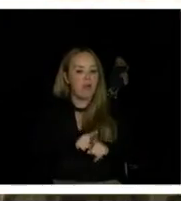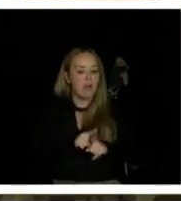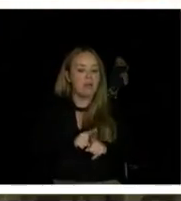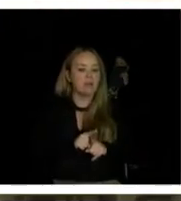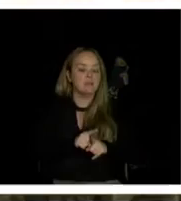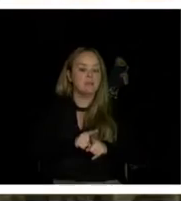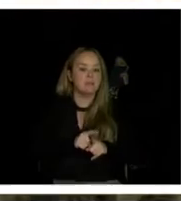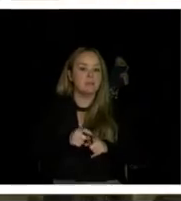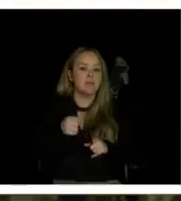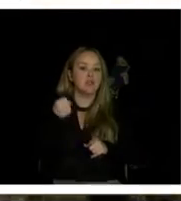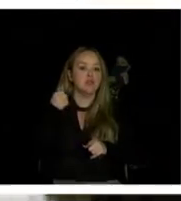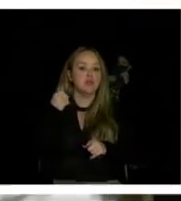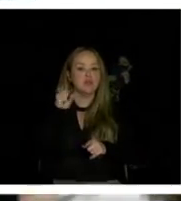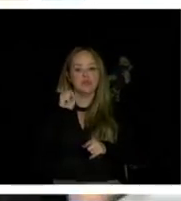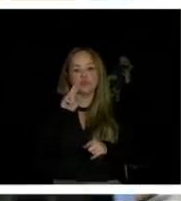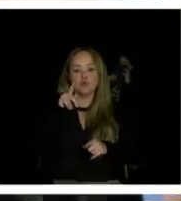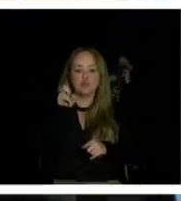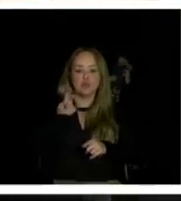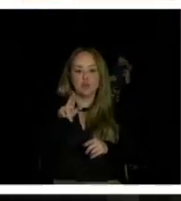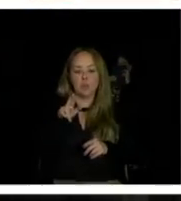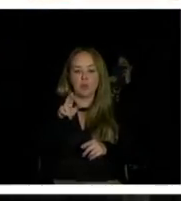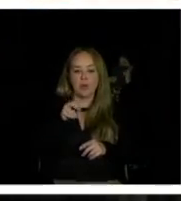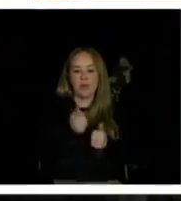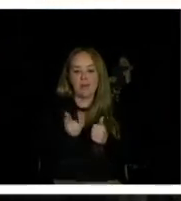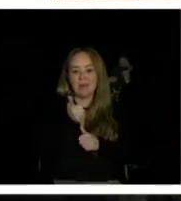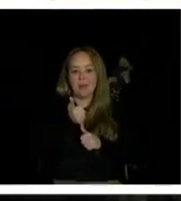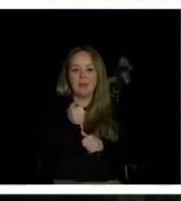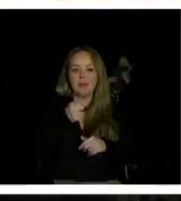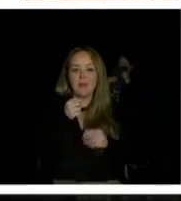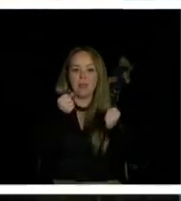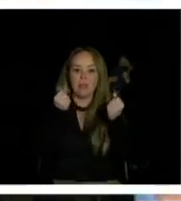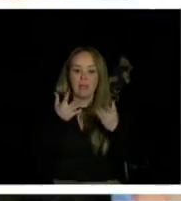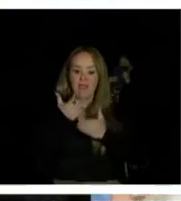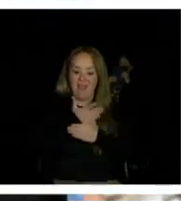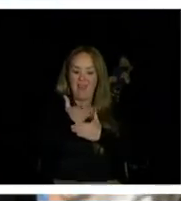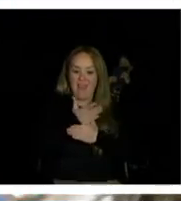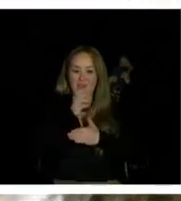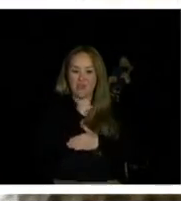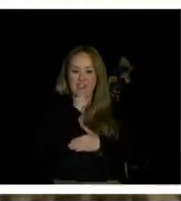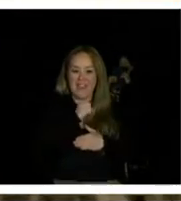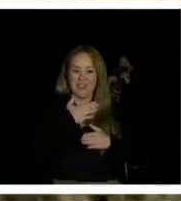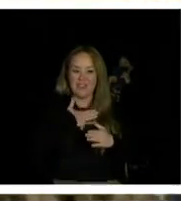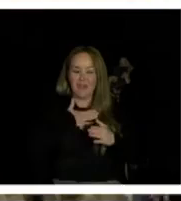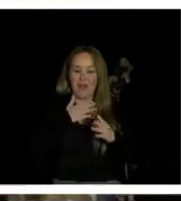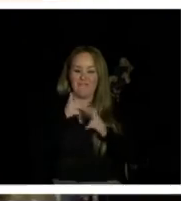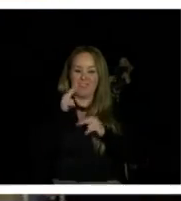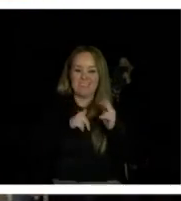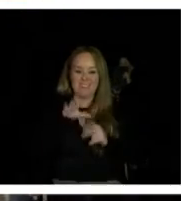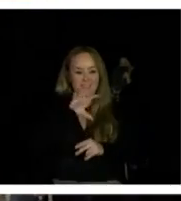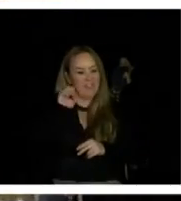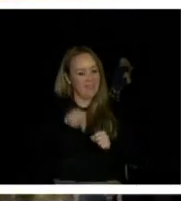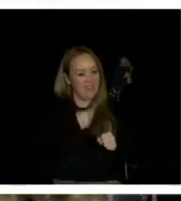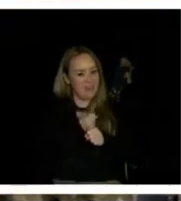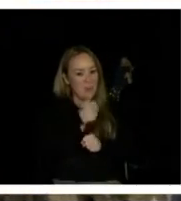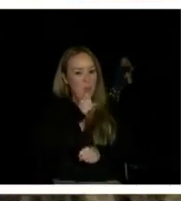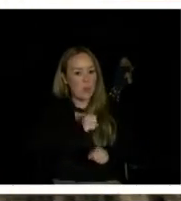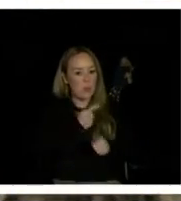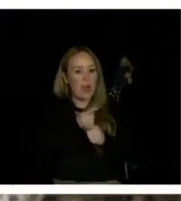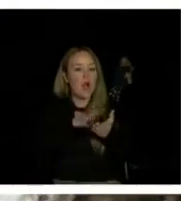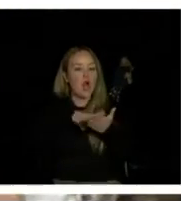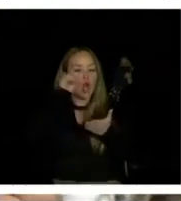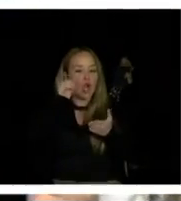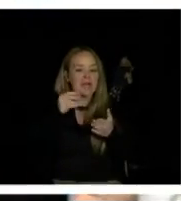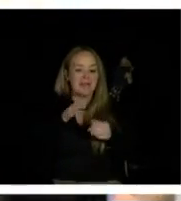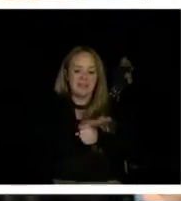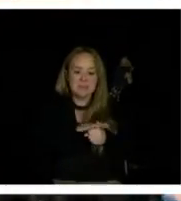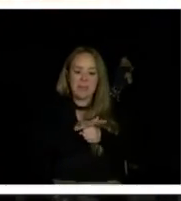superintendent early on is that, as I said, the average age of our facilities is 50 years old, right? And the learning spaces